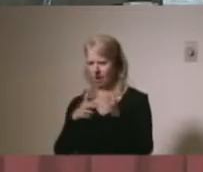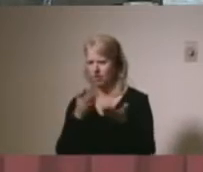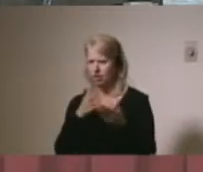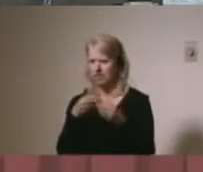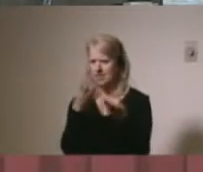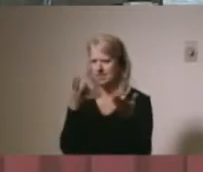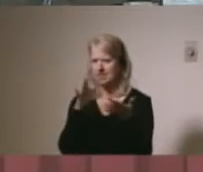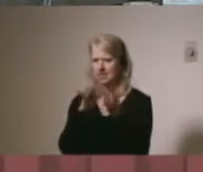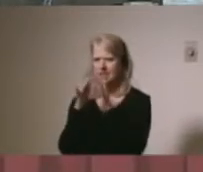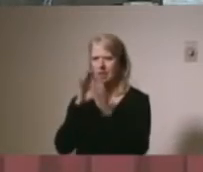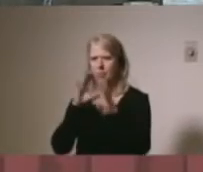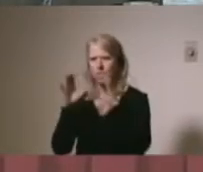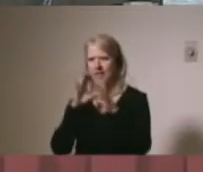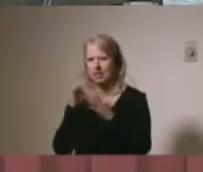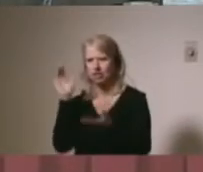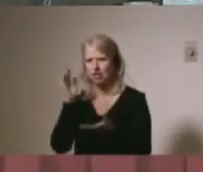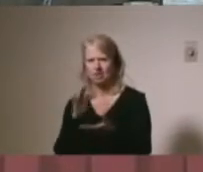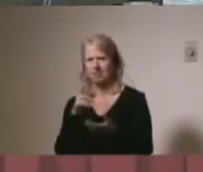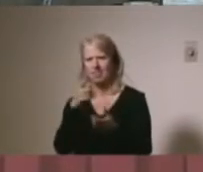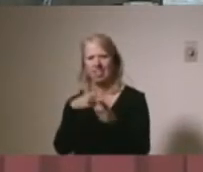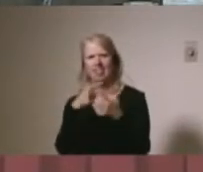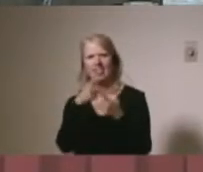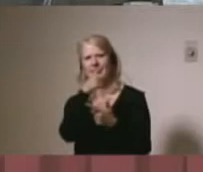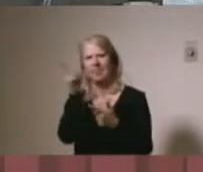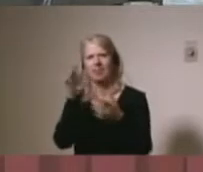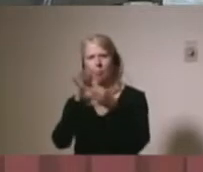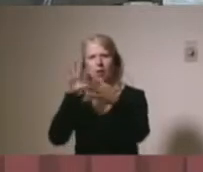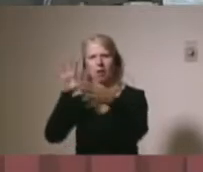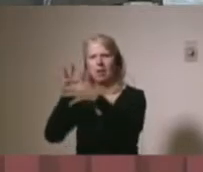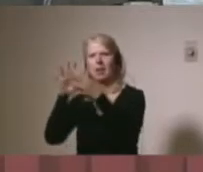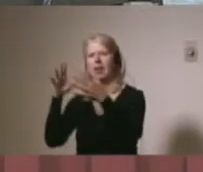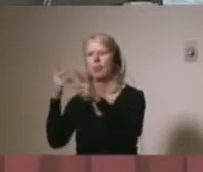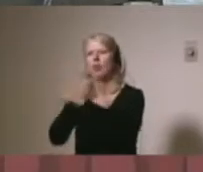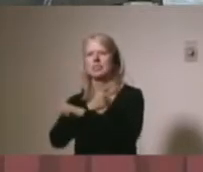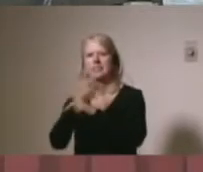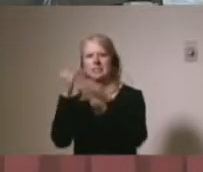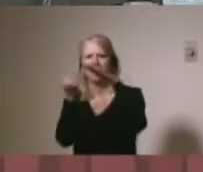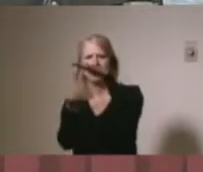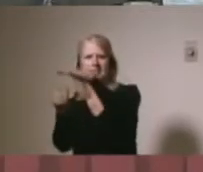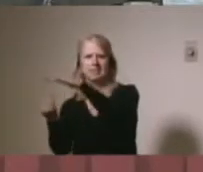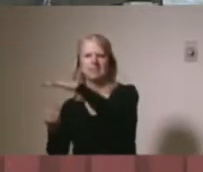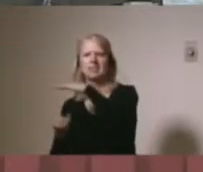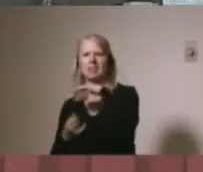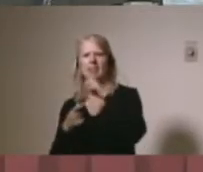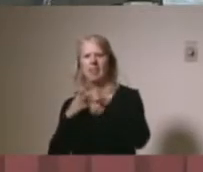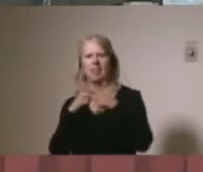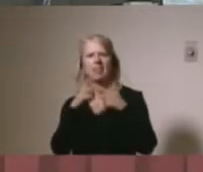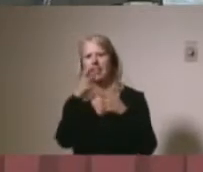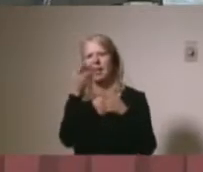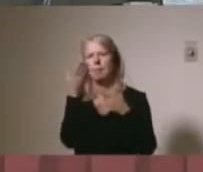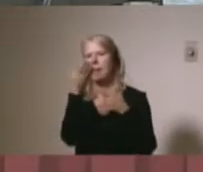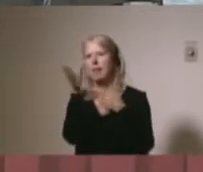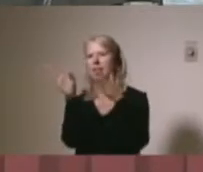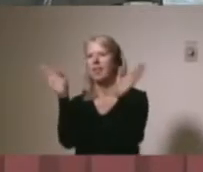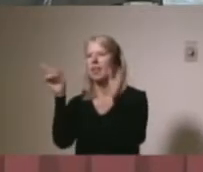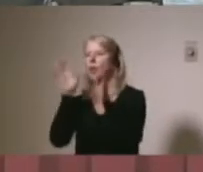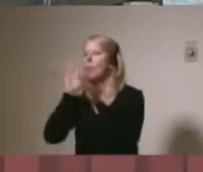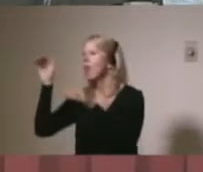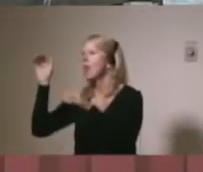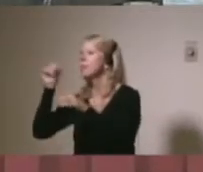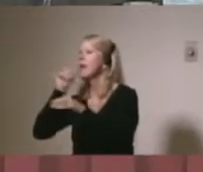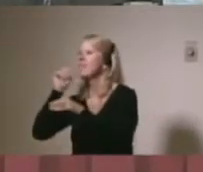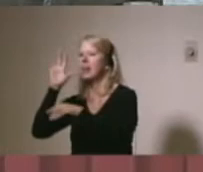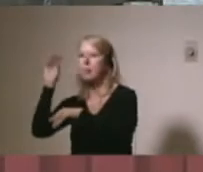declining the service, and like you say, it will go then to private providers. It will just get knocked off. So we ran